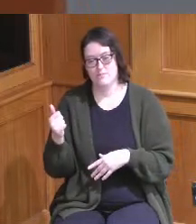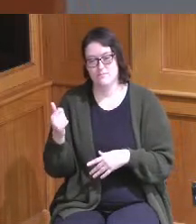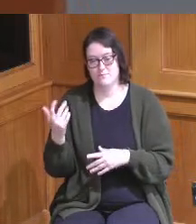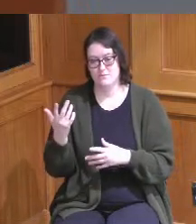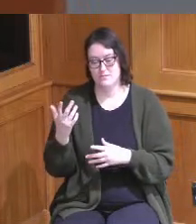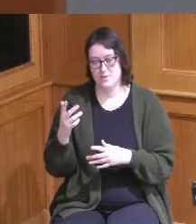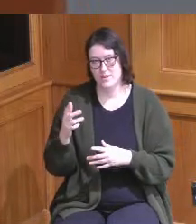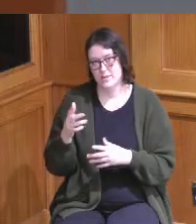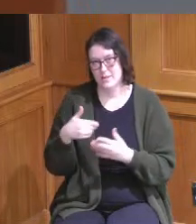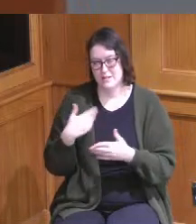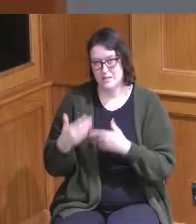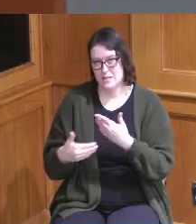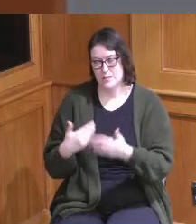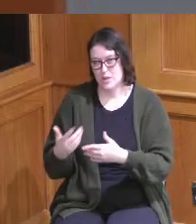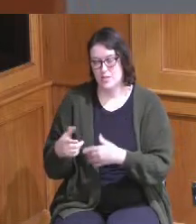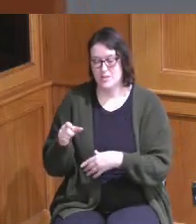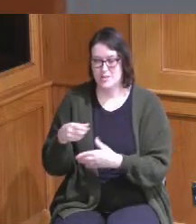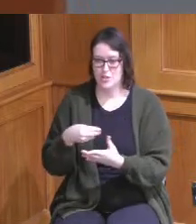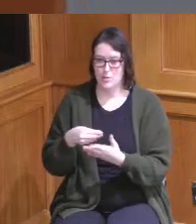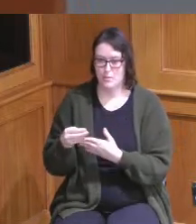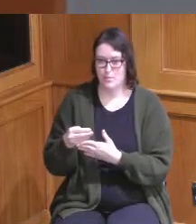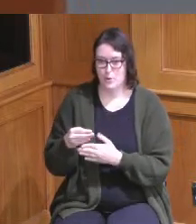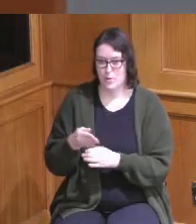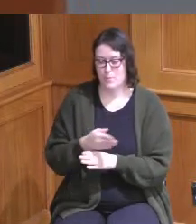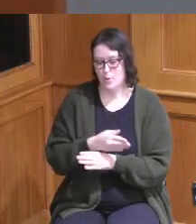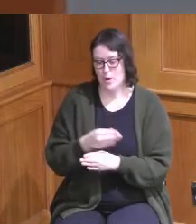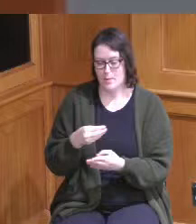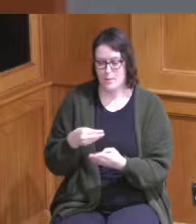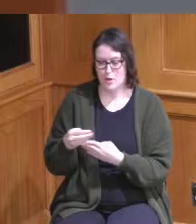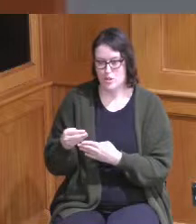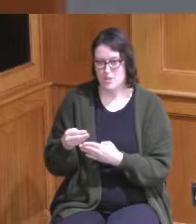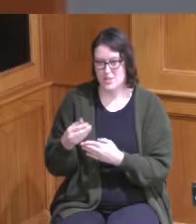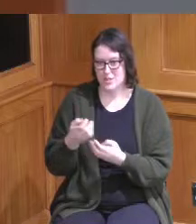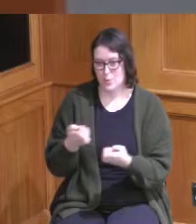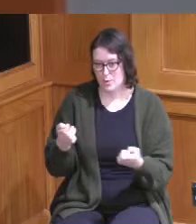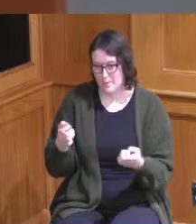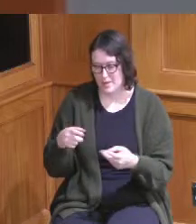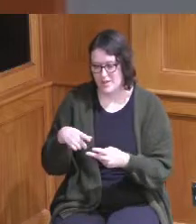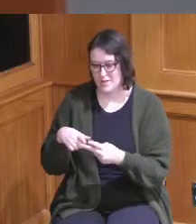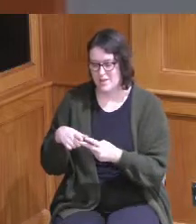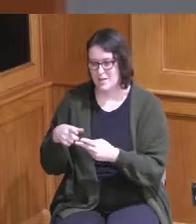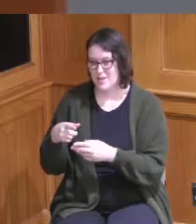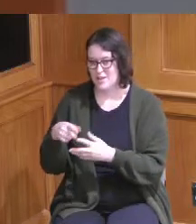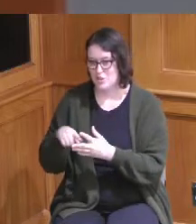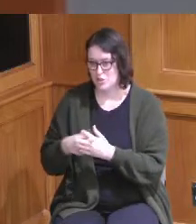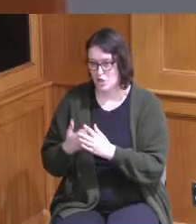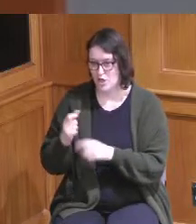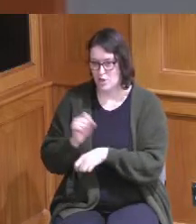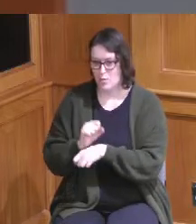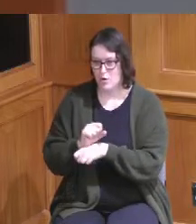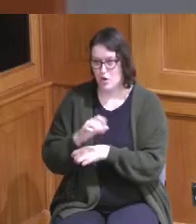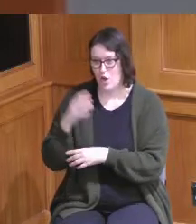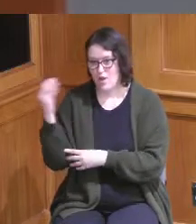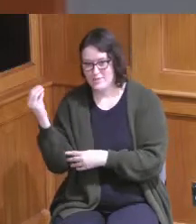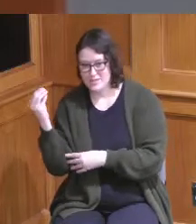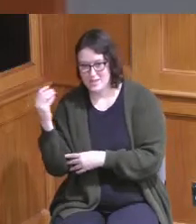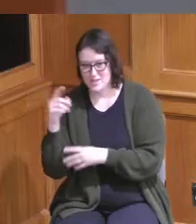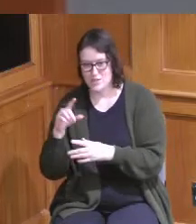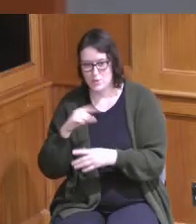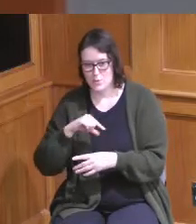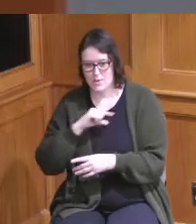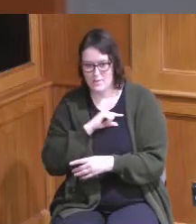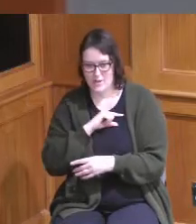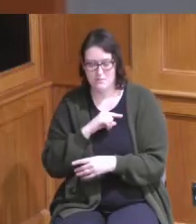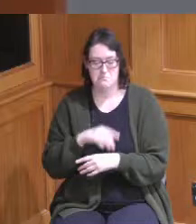works. They have to do with repurchasing equipment and starting the work offsite to qualify. Okay,